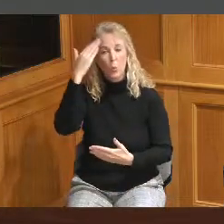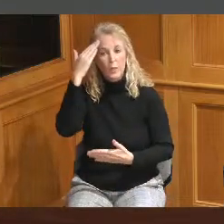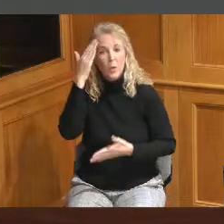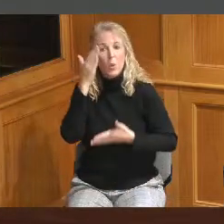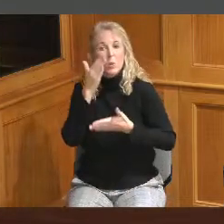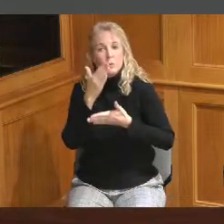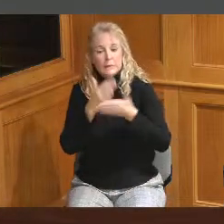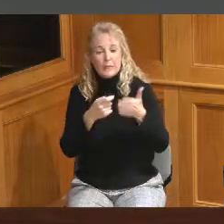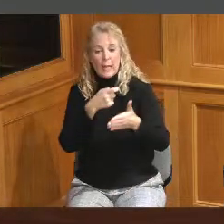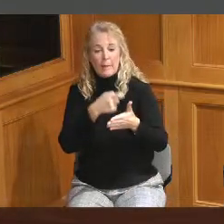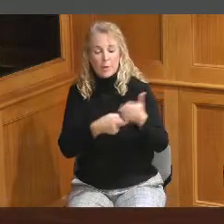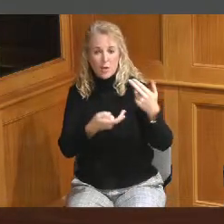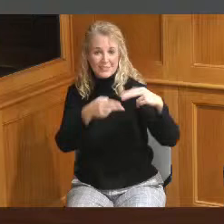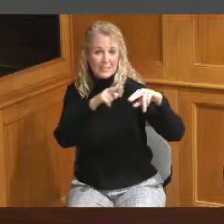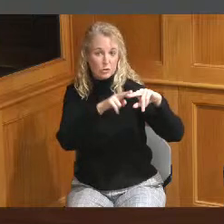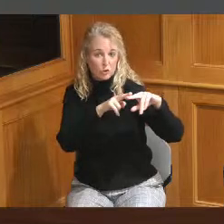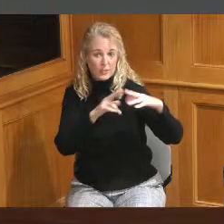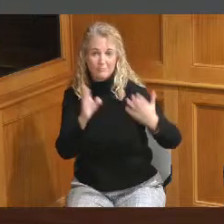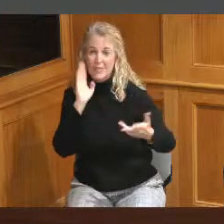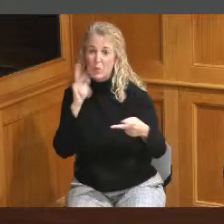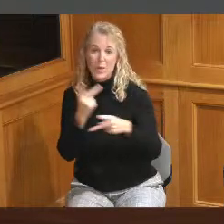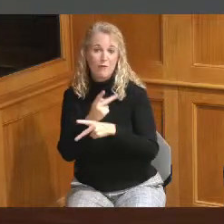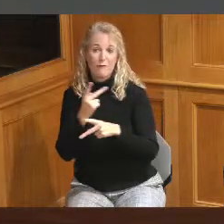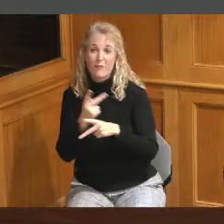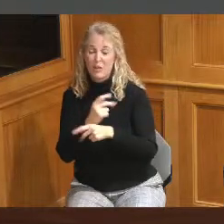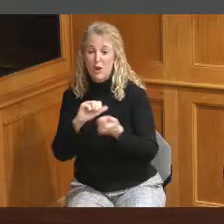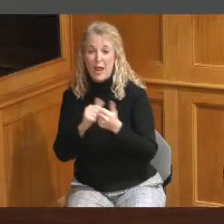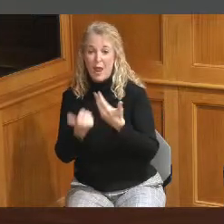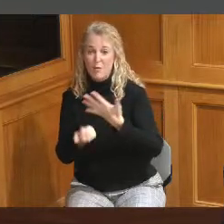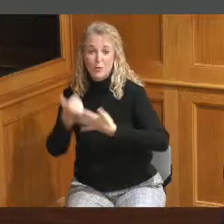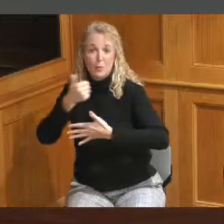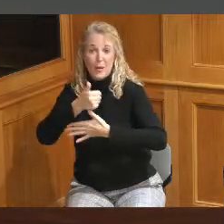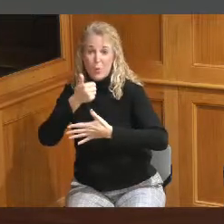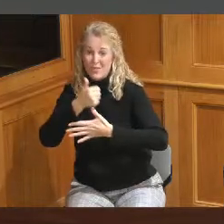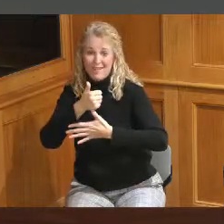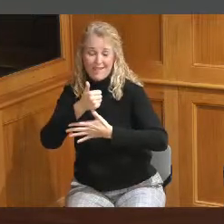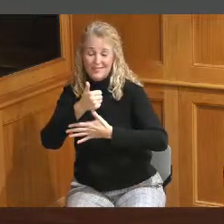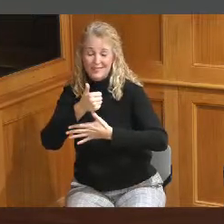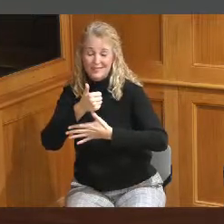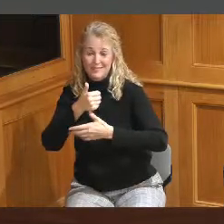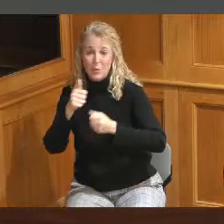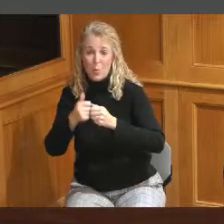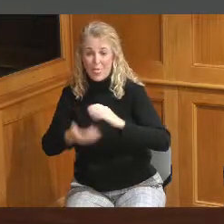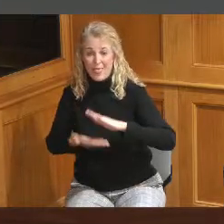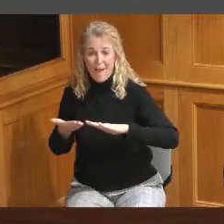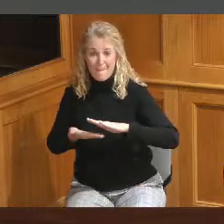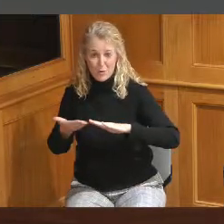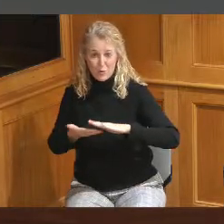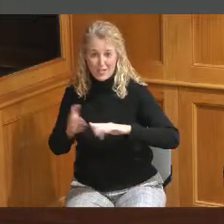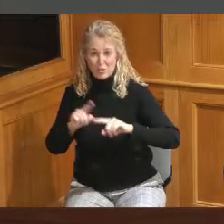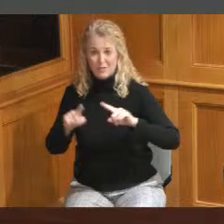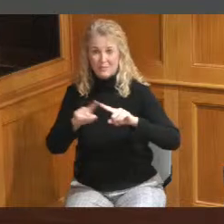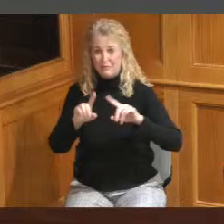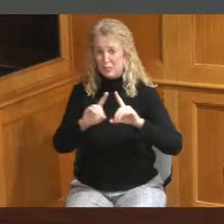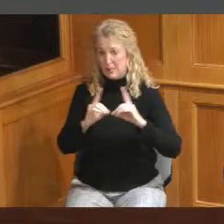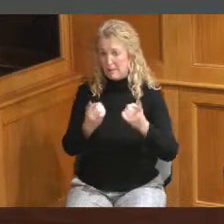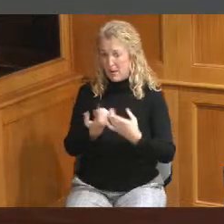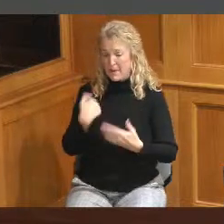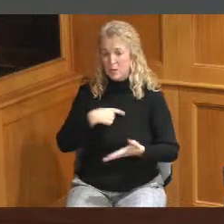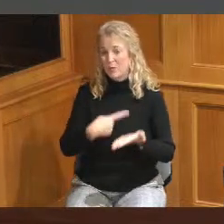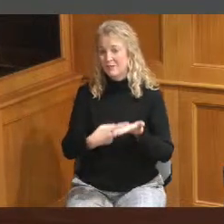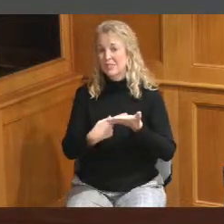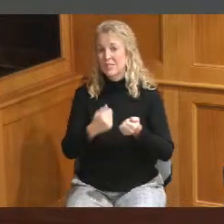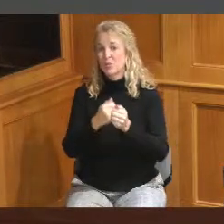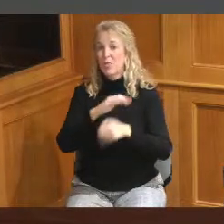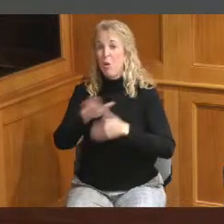move forward, and we're just going to figure out ways to prioritize those additional costs into the operations of various departments. And that's something we've talked with all the